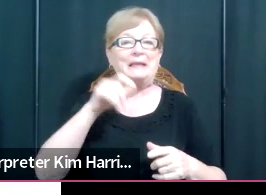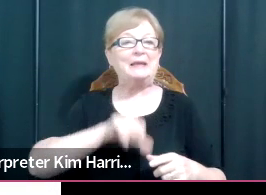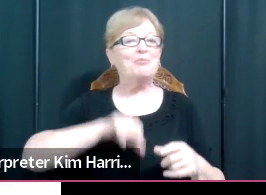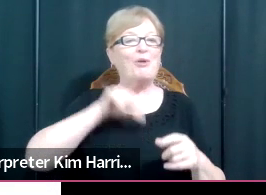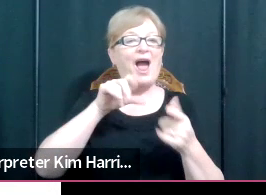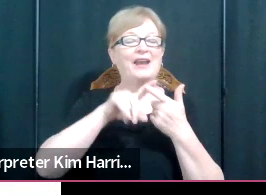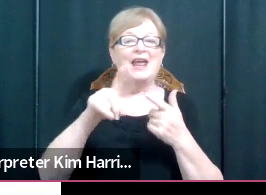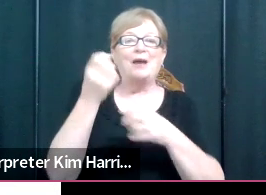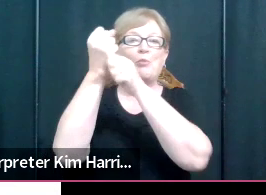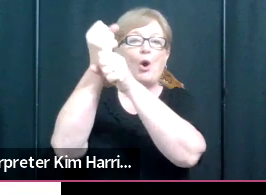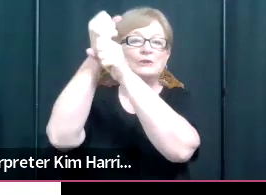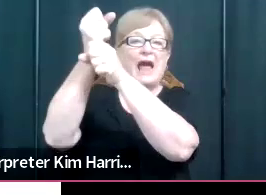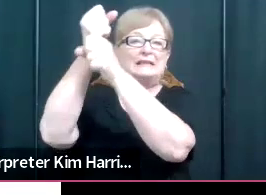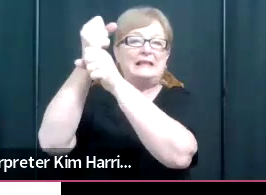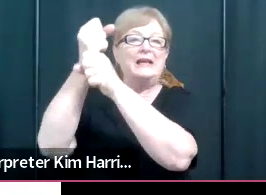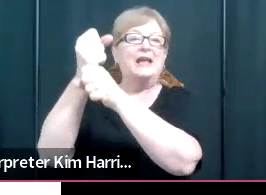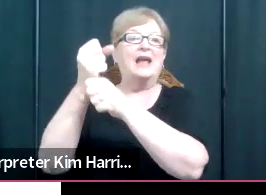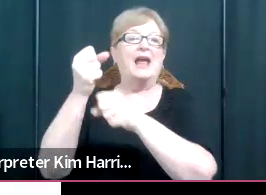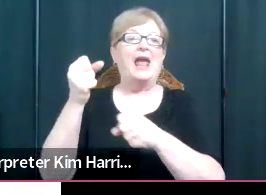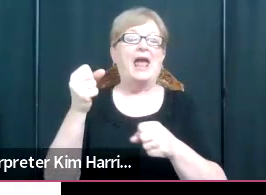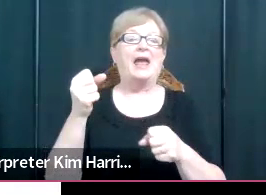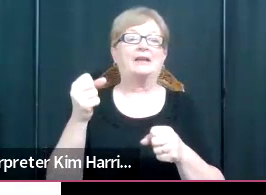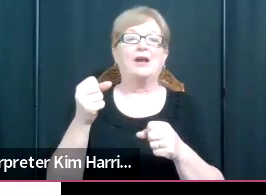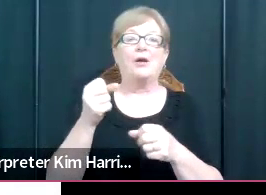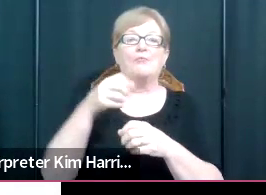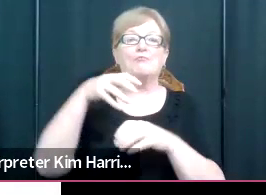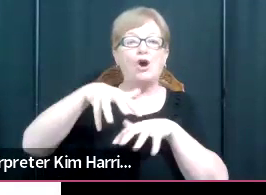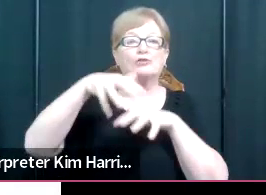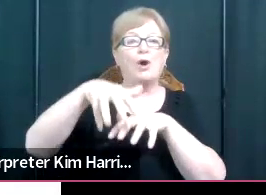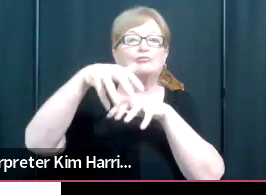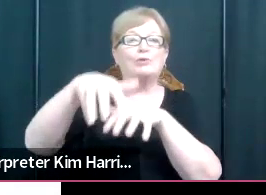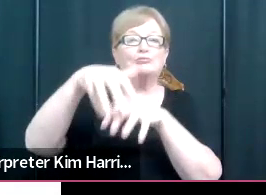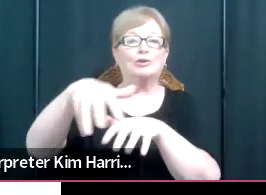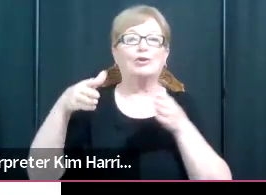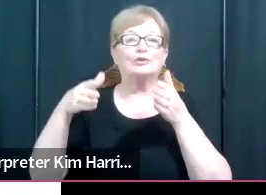in protests and holding signs and marching down the street.